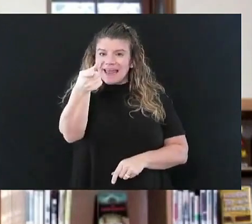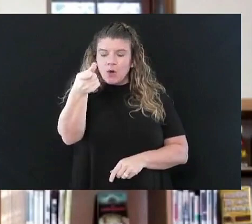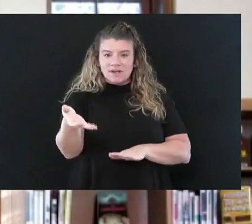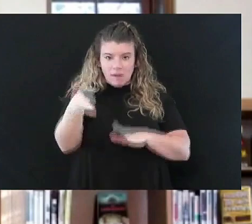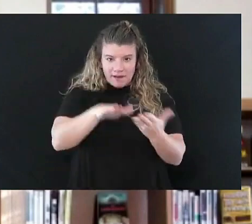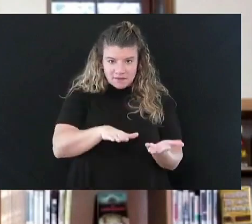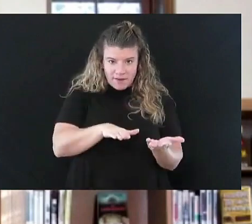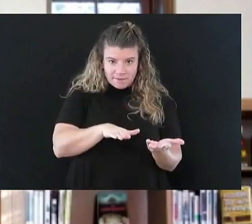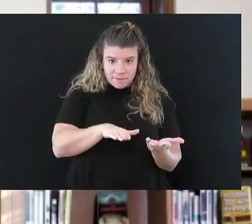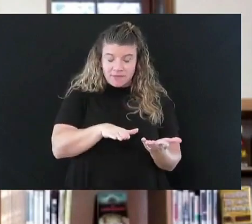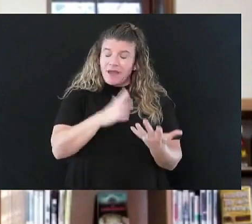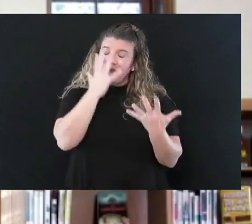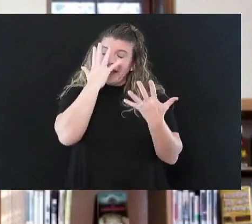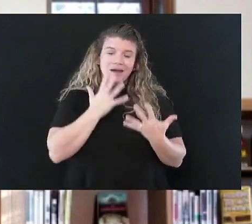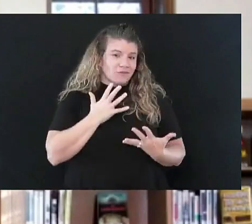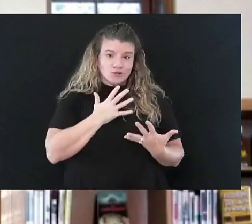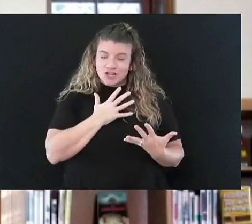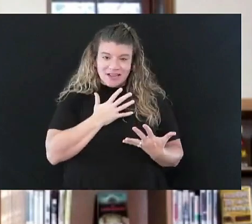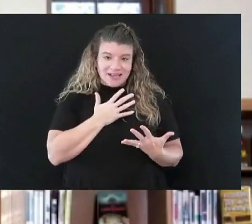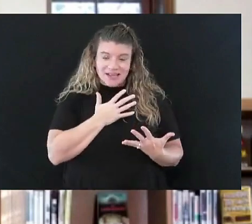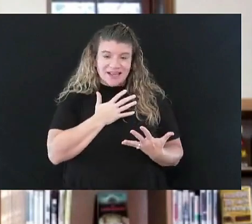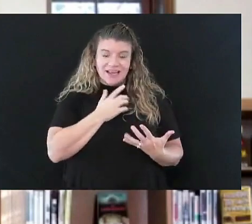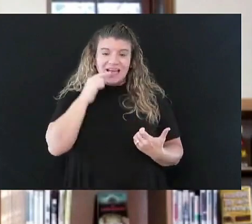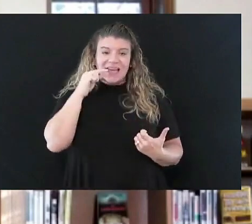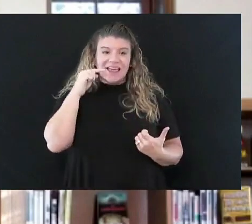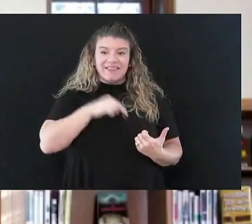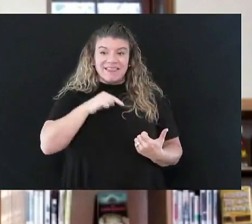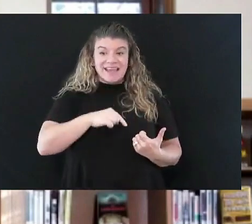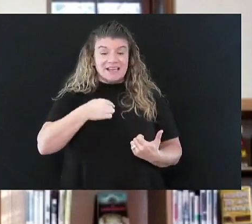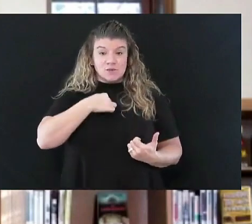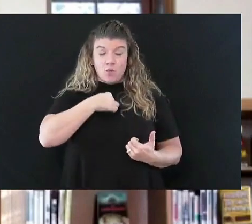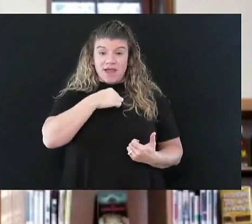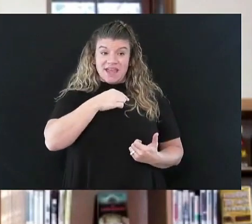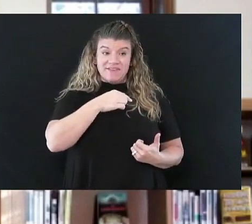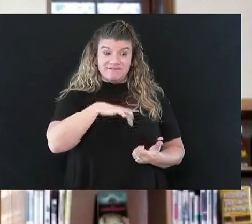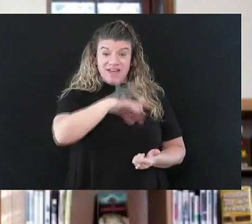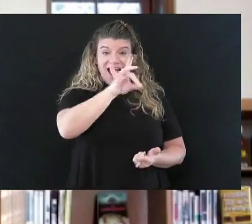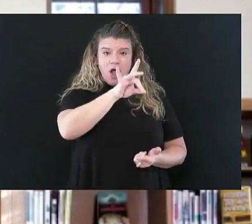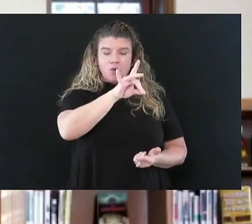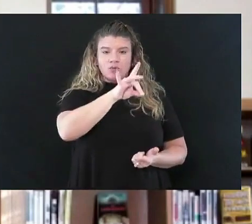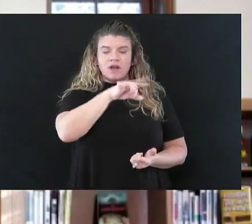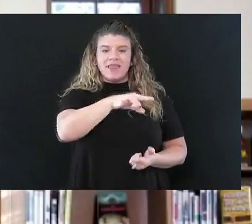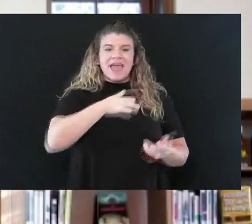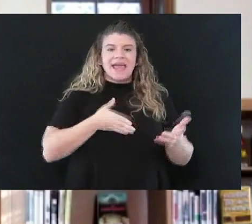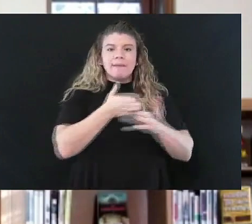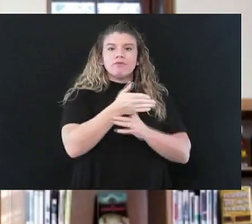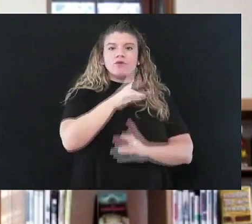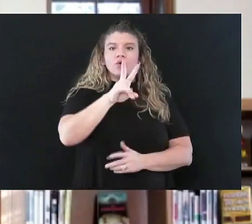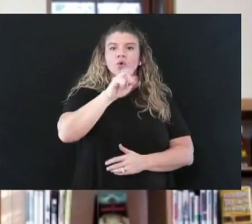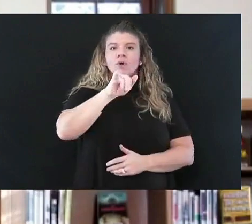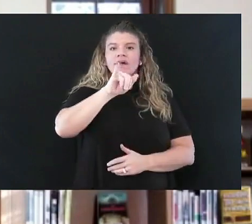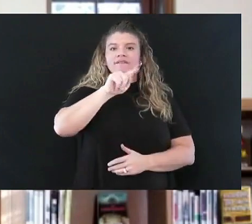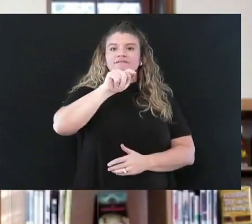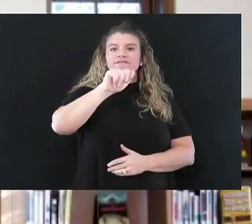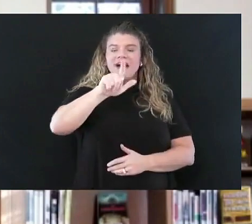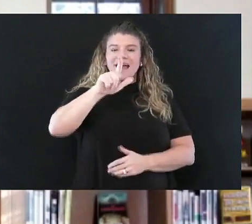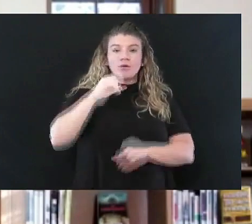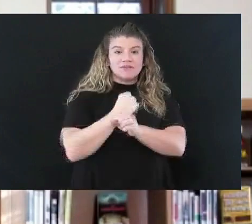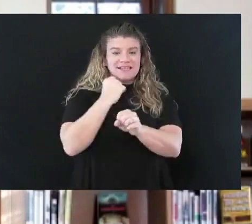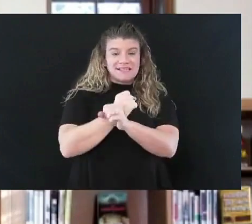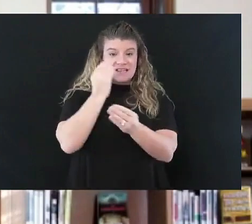away. Unfortunately, these that we came across came through our Vital Statistics data, which is also